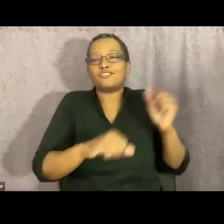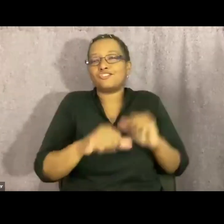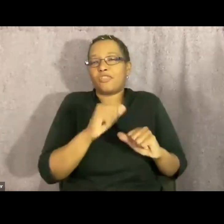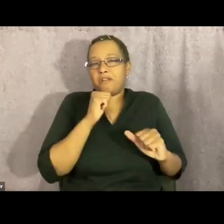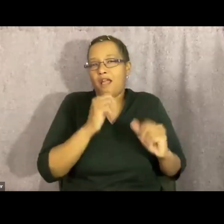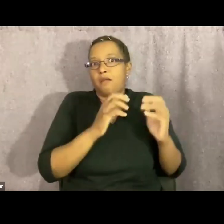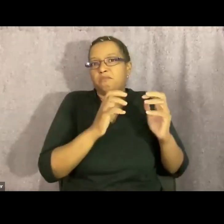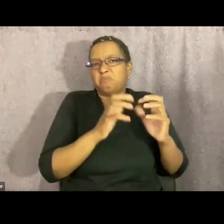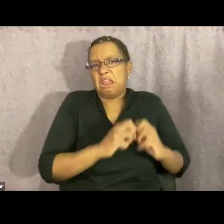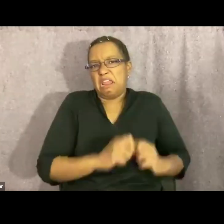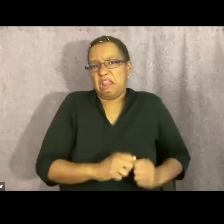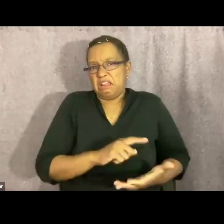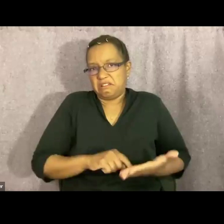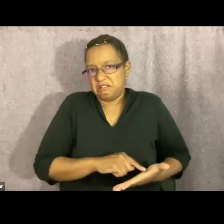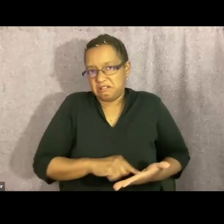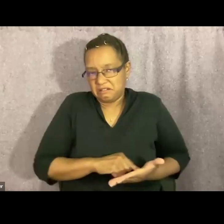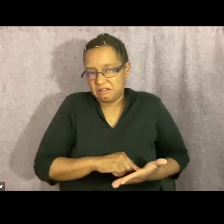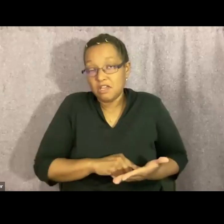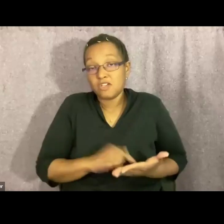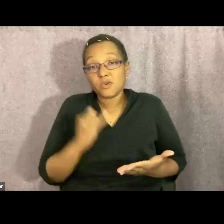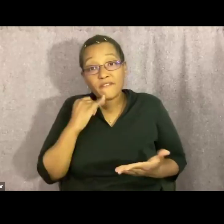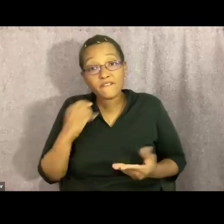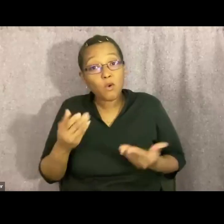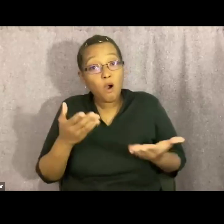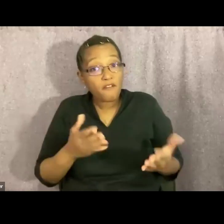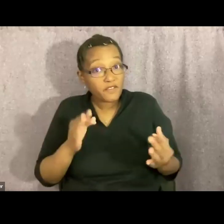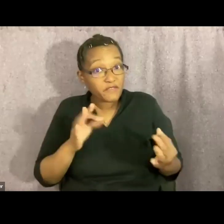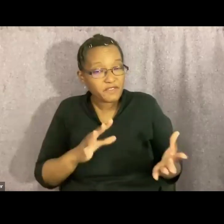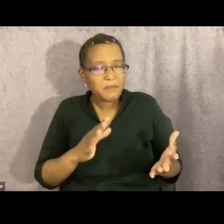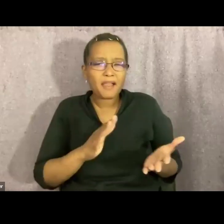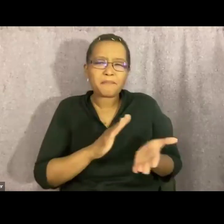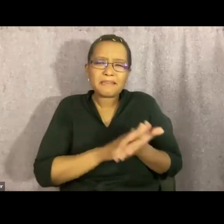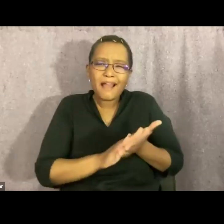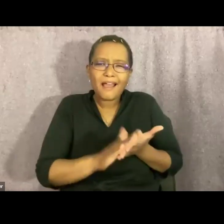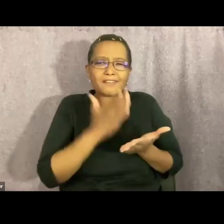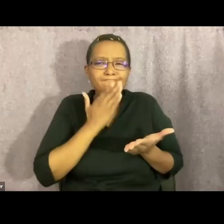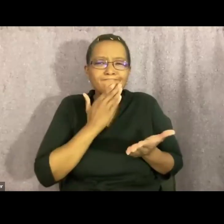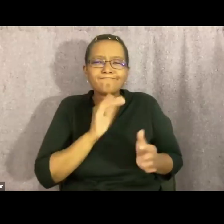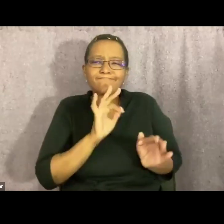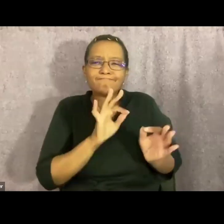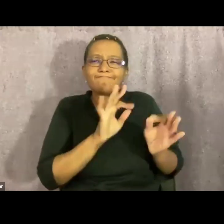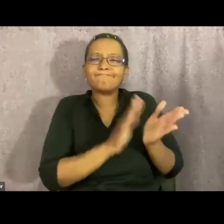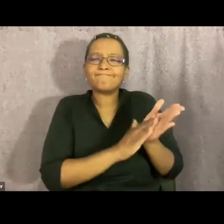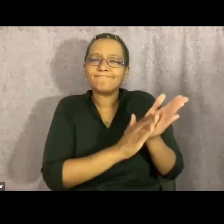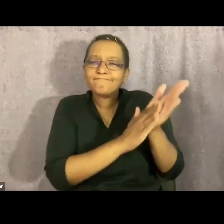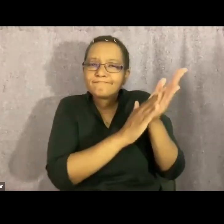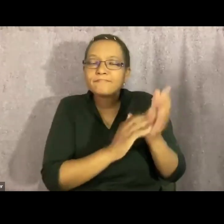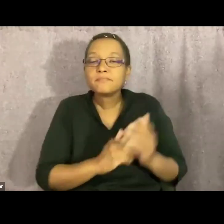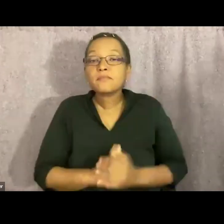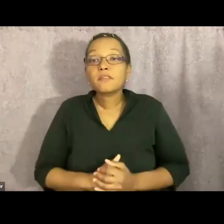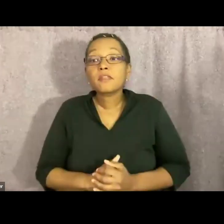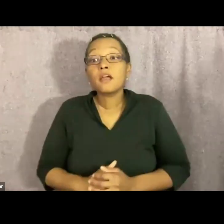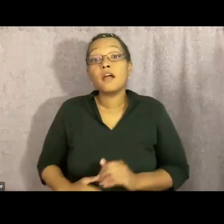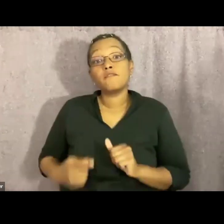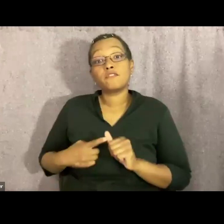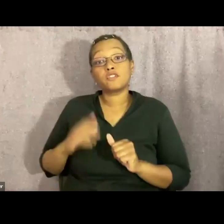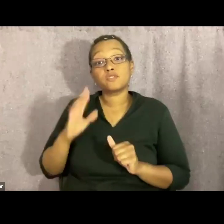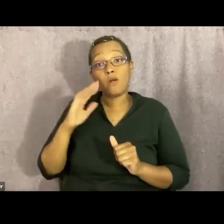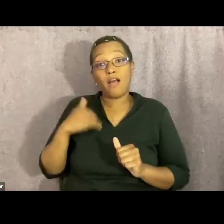if you have feedback, make sure it's kind and generative. Up first, we have our performance,